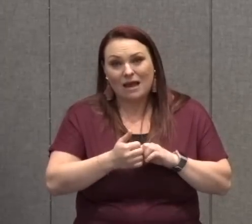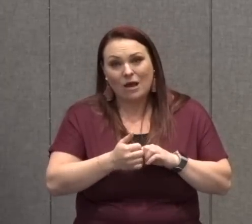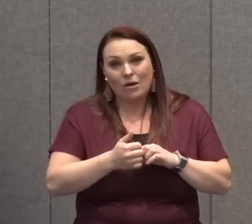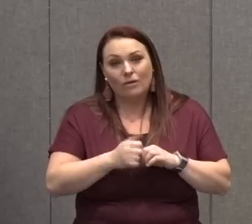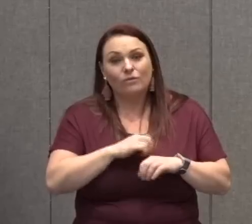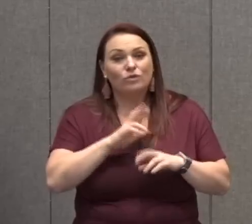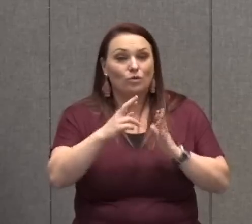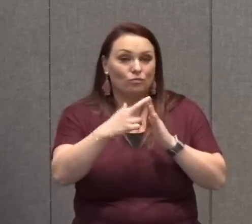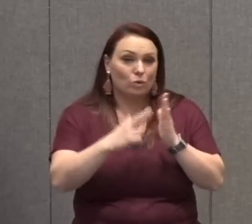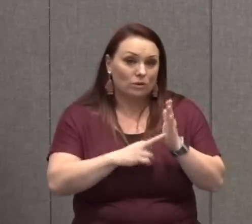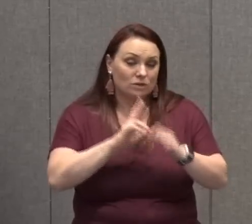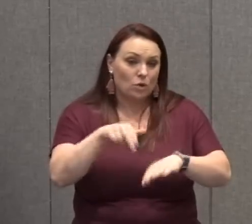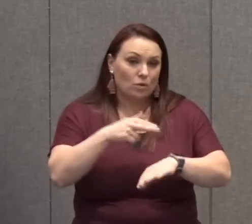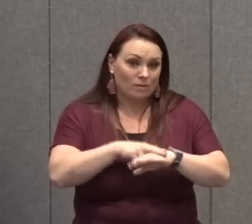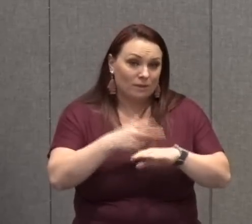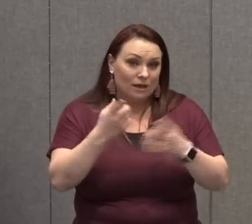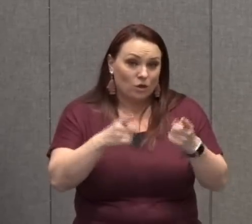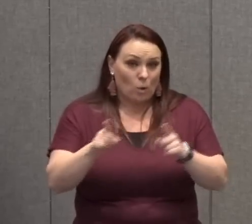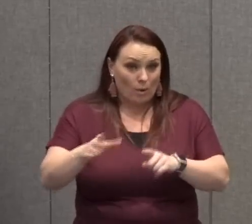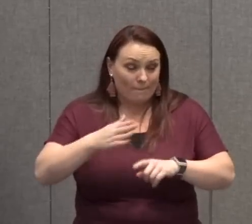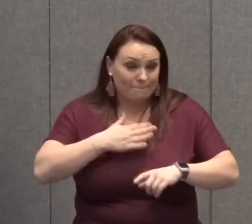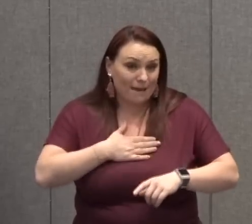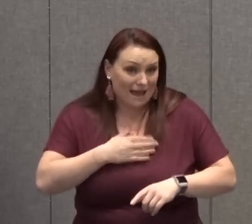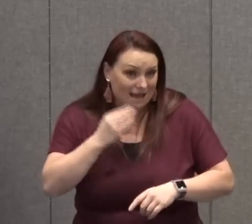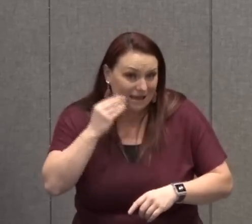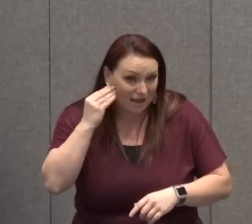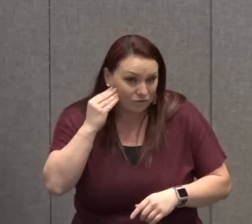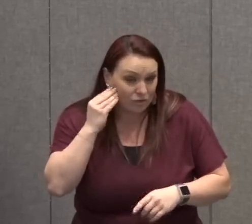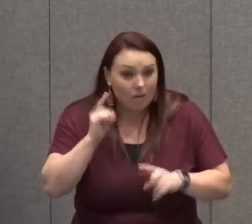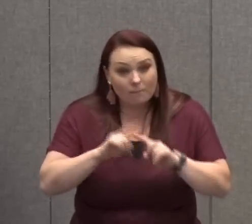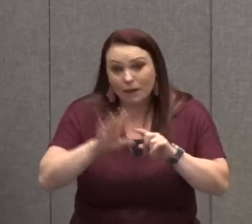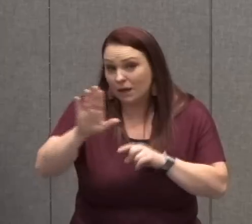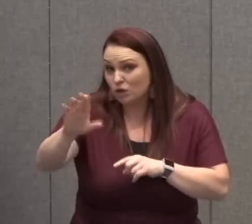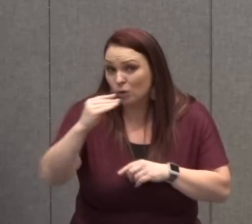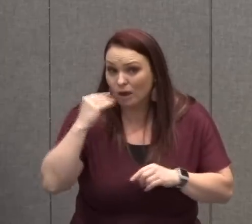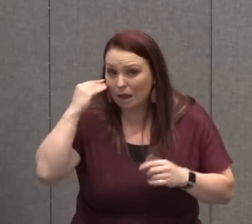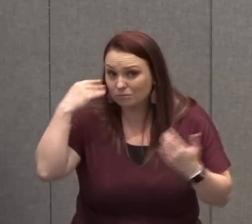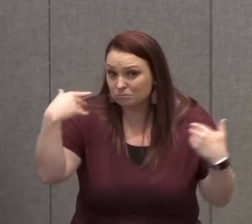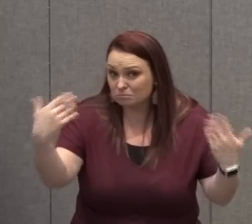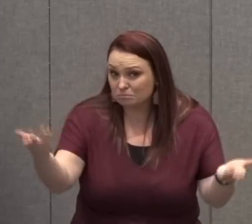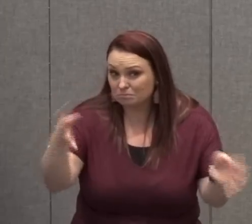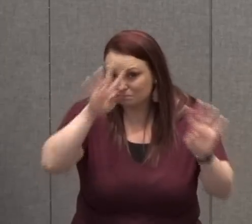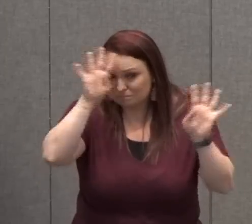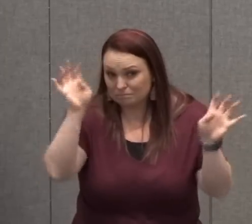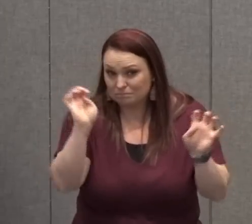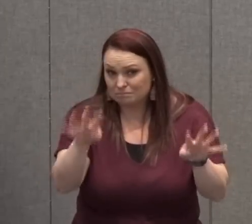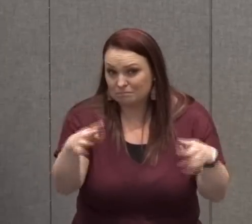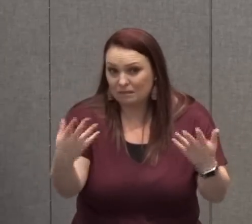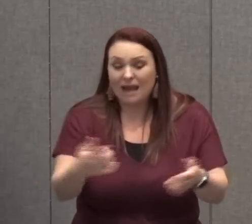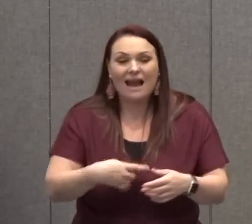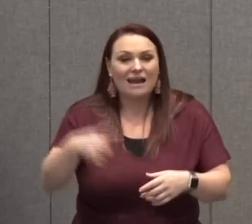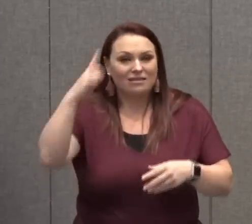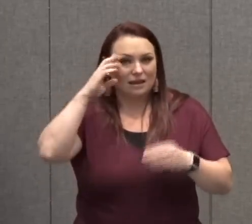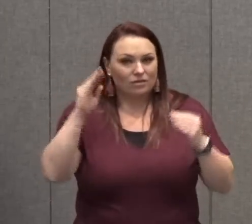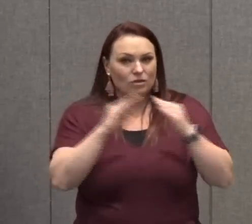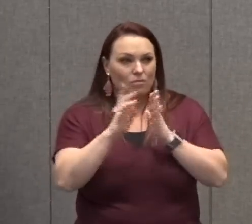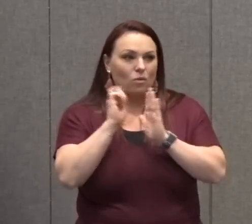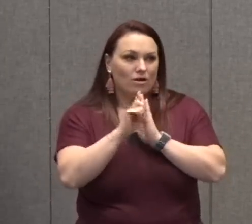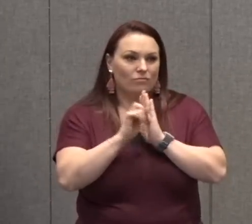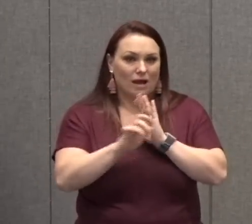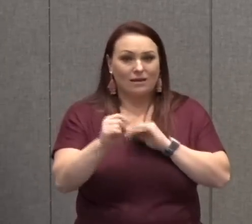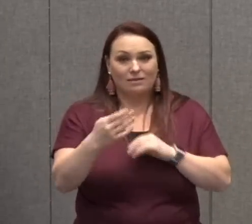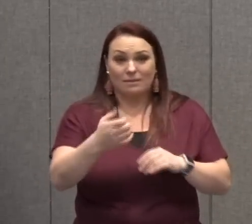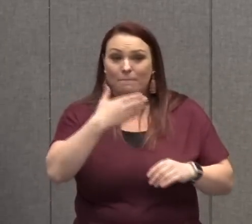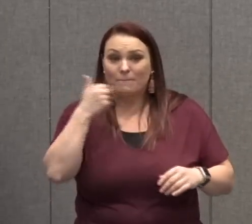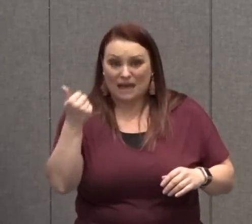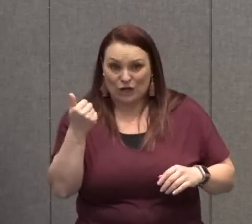at my house that's okay that's but if it's your house then you can probably I just think the more writing the better okay that's how I